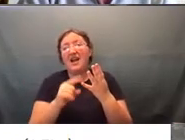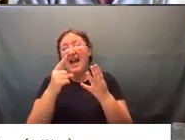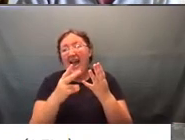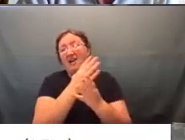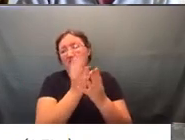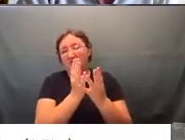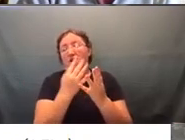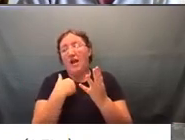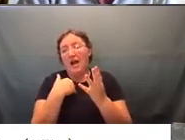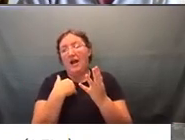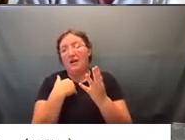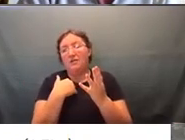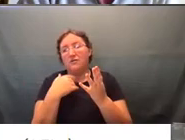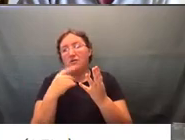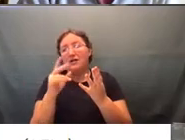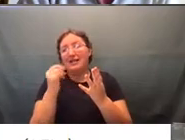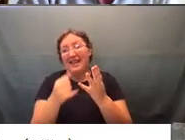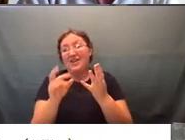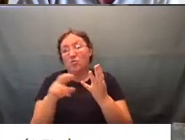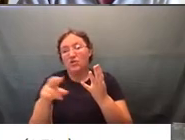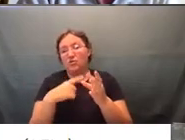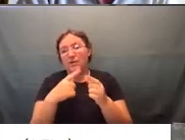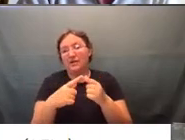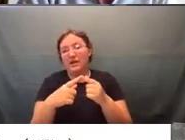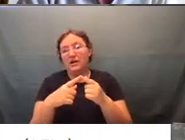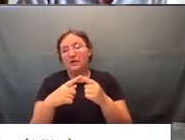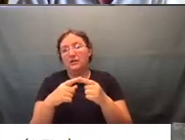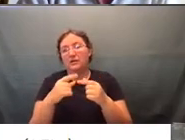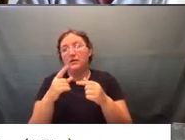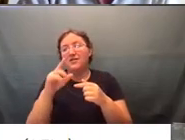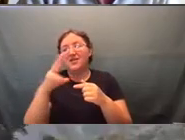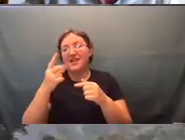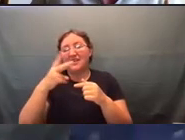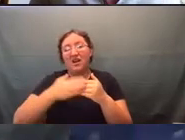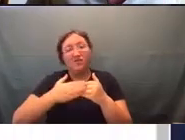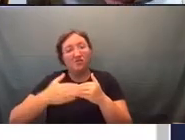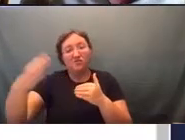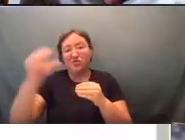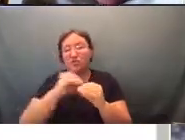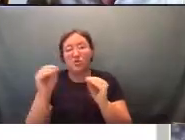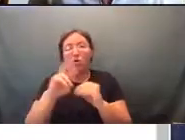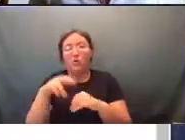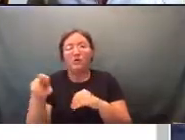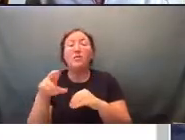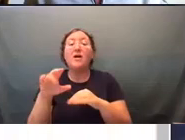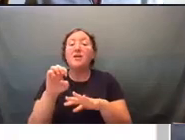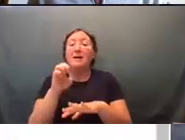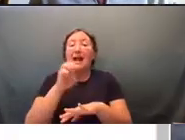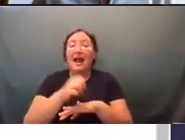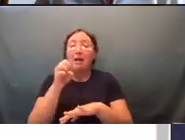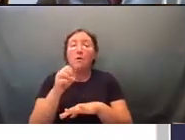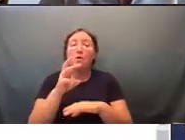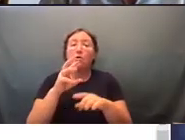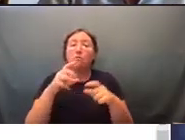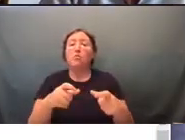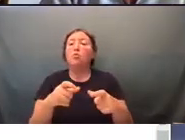up, is our last restroom. But here we are, Emerald Pools. We're still on about an hour and a half